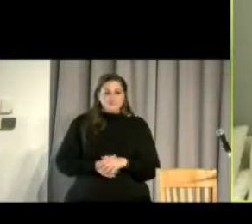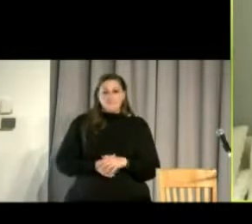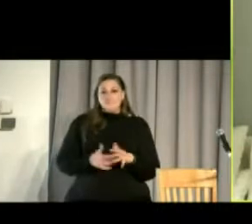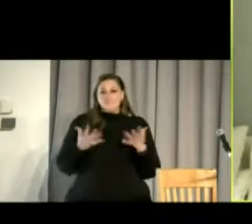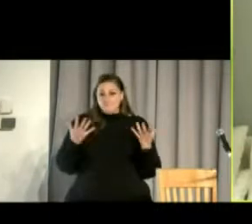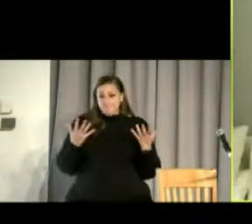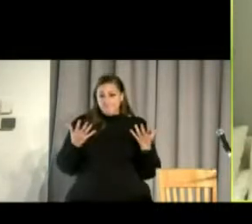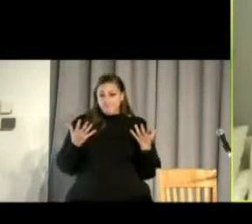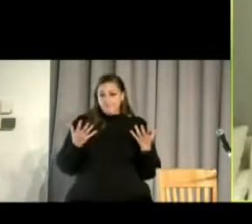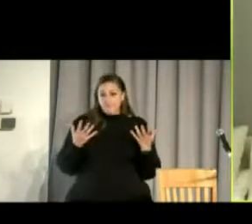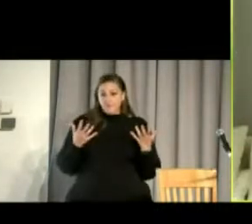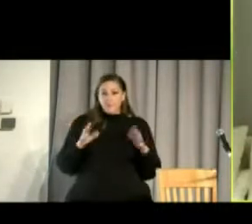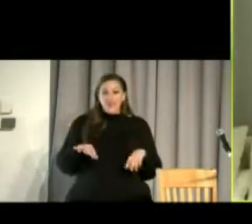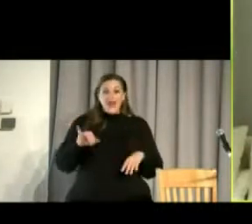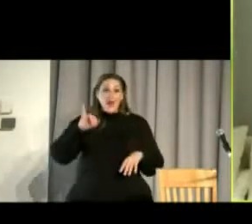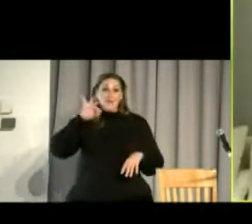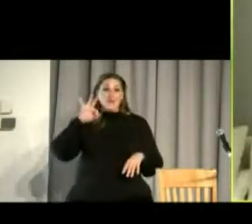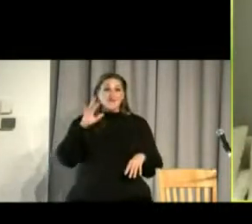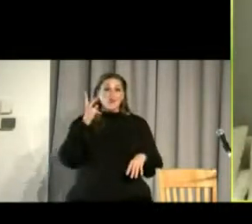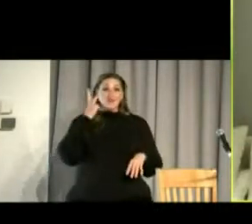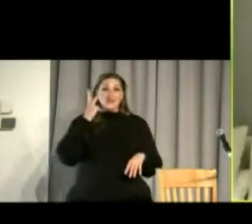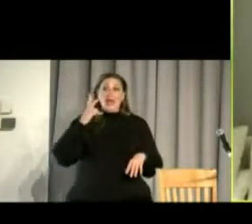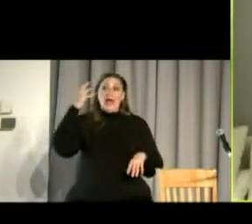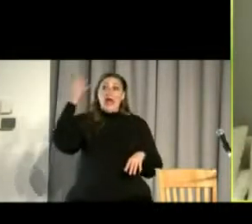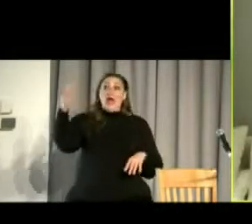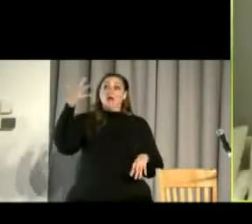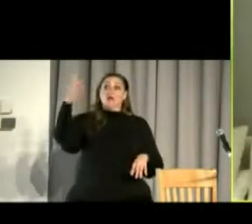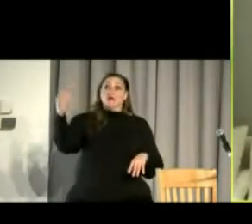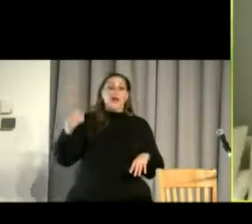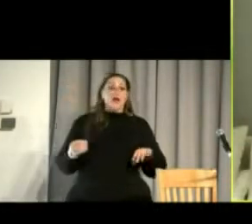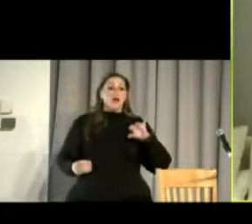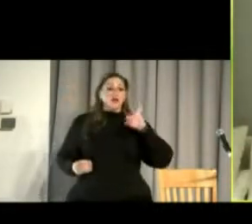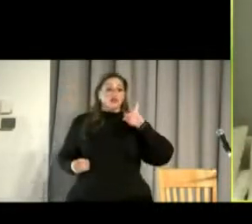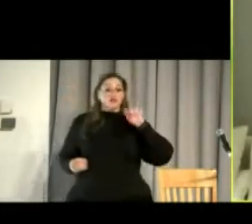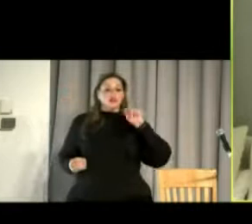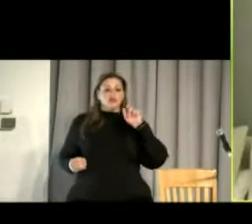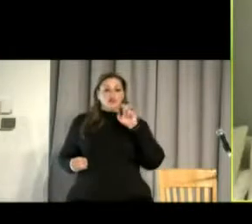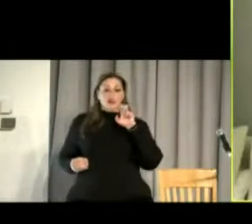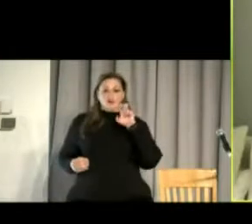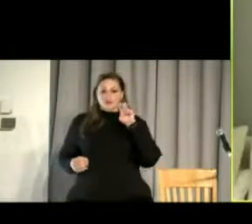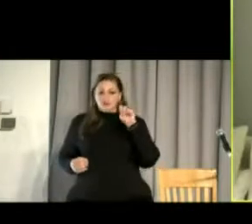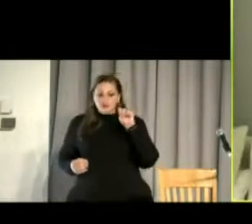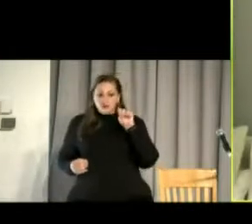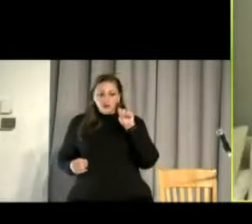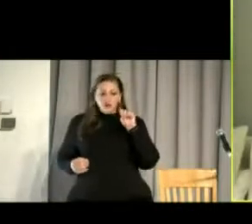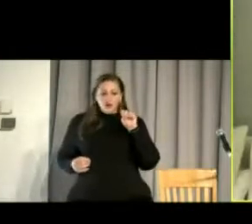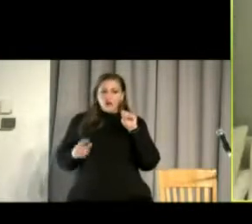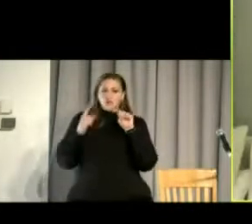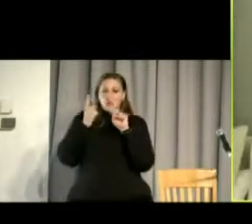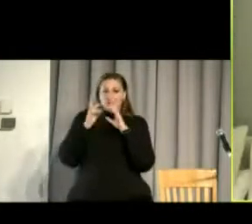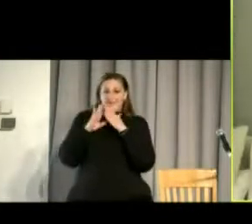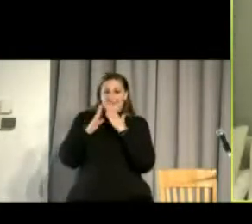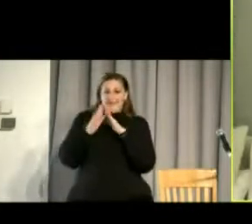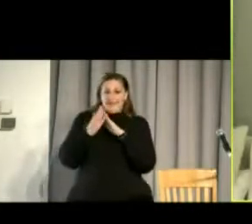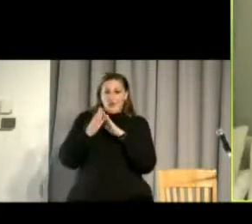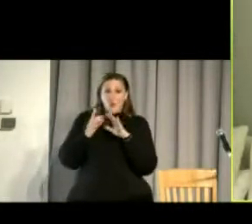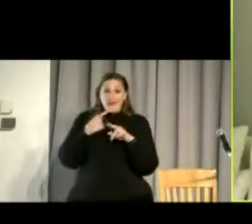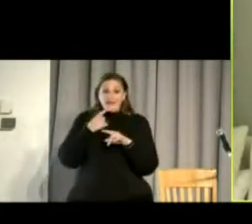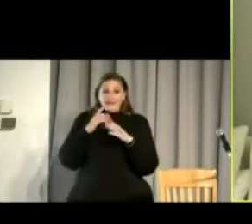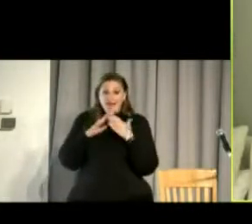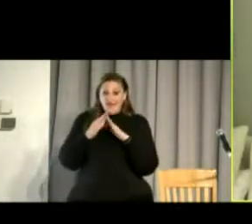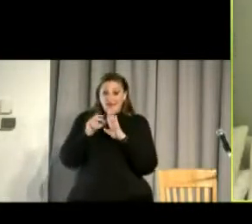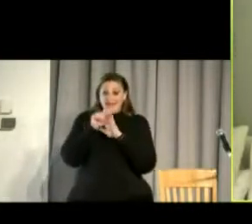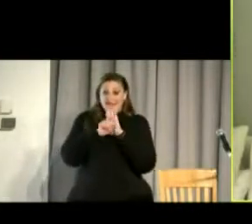So, but if you look outside of Jackson, and the reason I have to distinguish that is that Jackson is a predominantly Black city. When I say that the